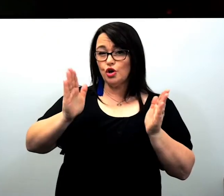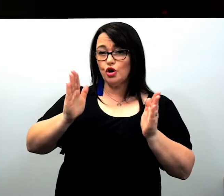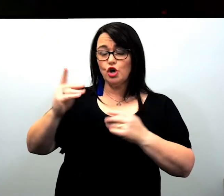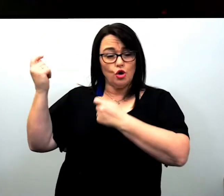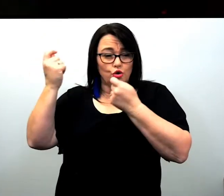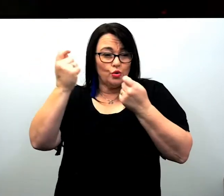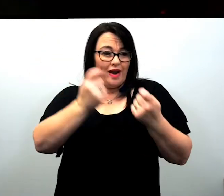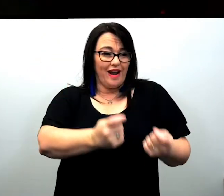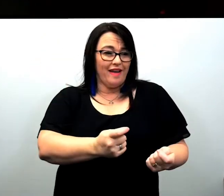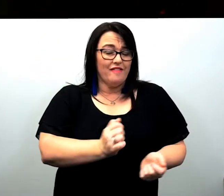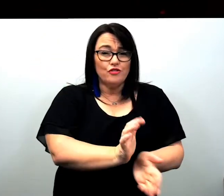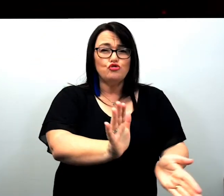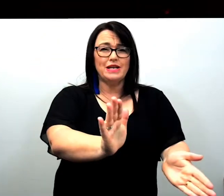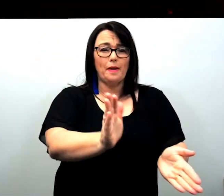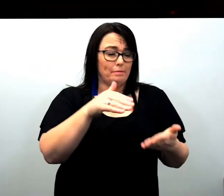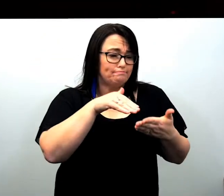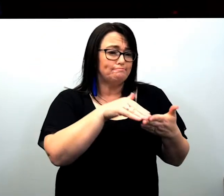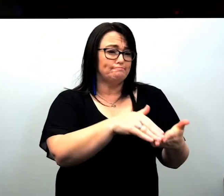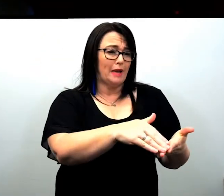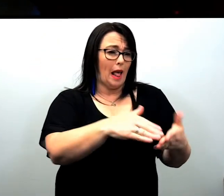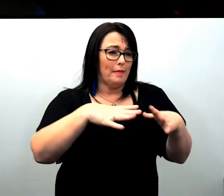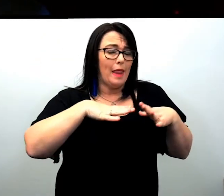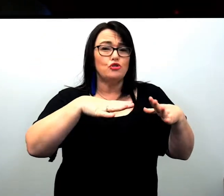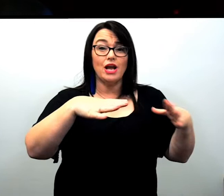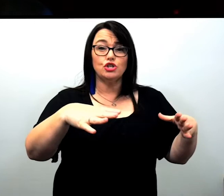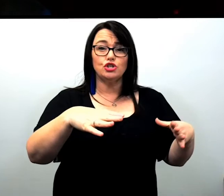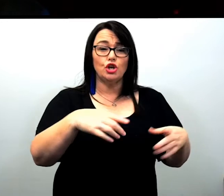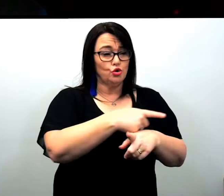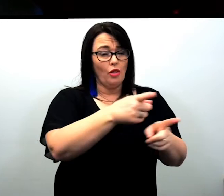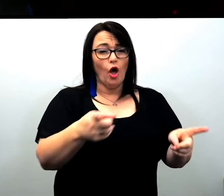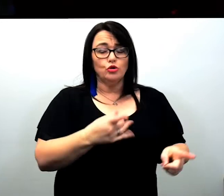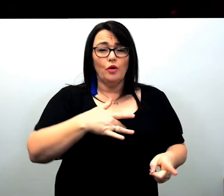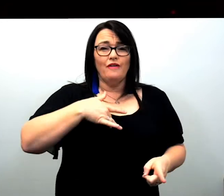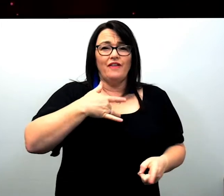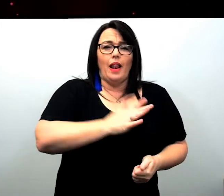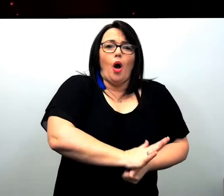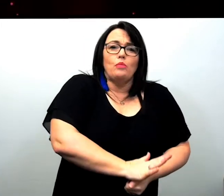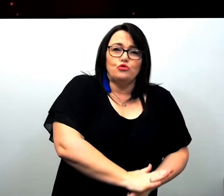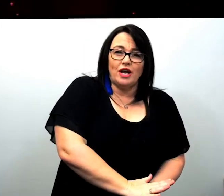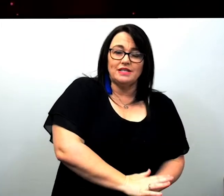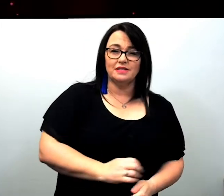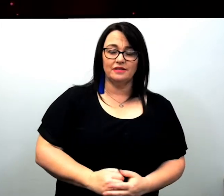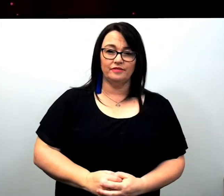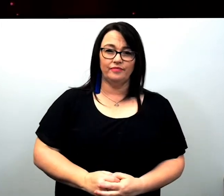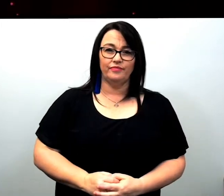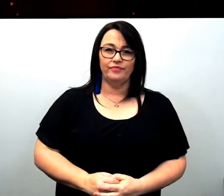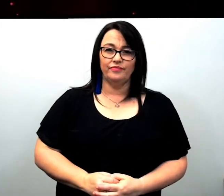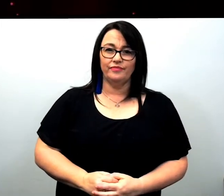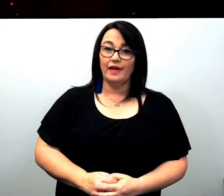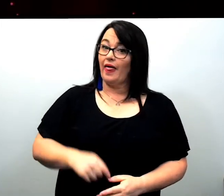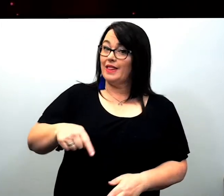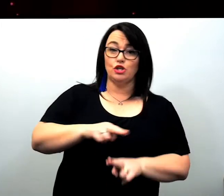the oppressed. And also to proclaim the year of the Lord. It is not time to